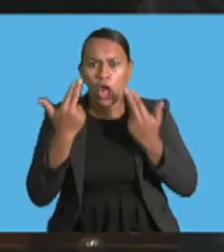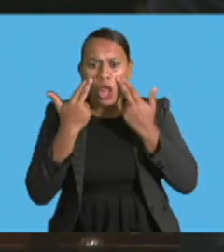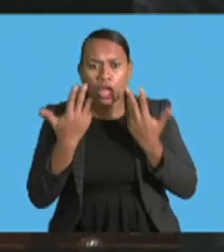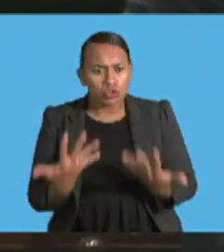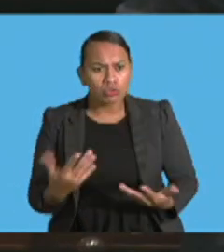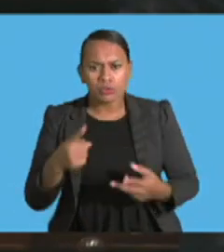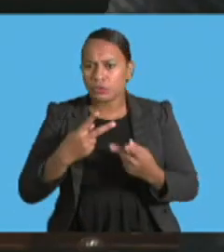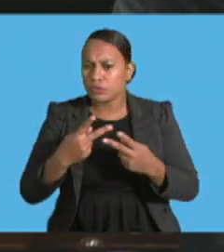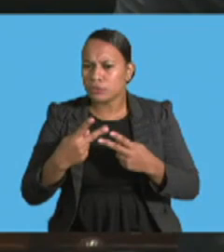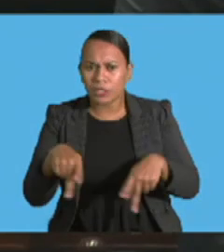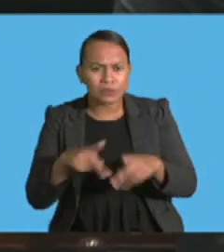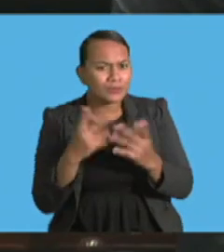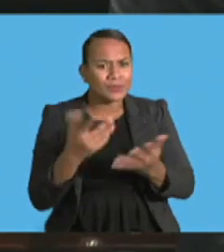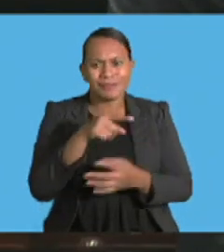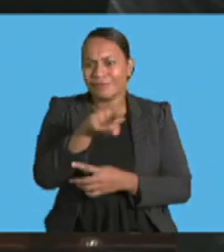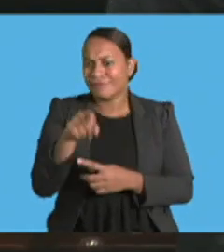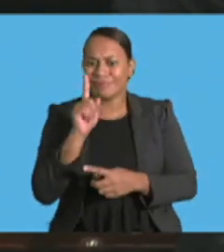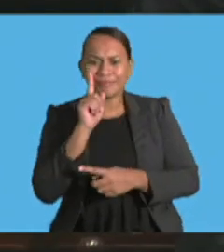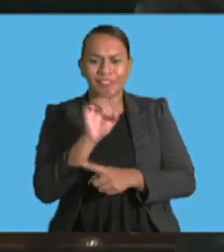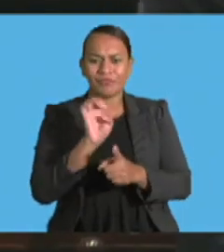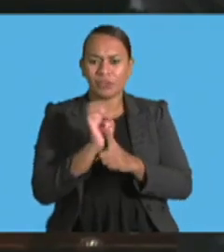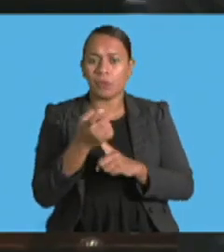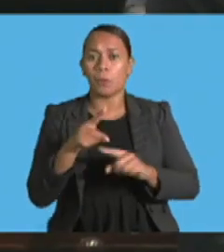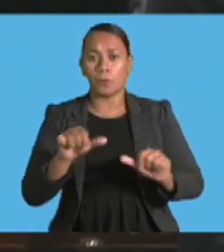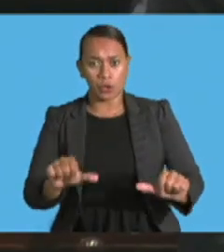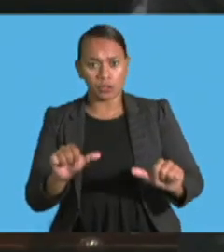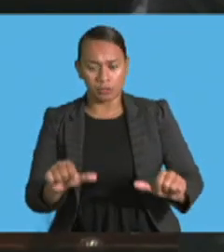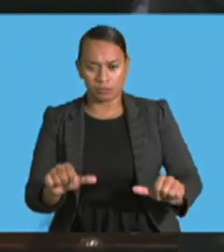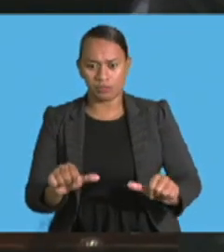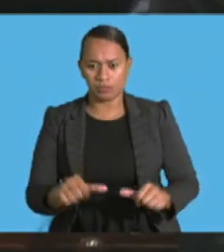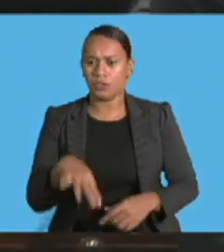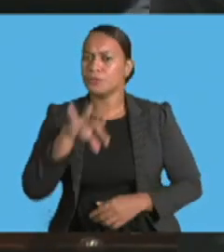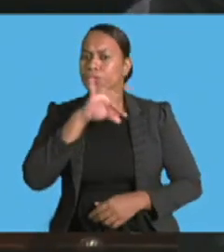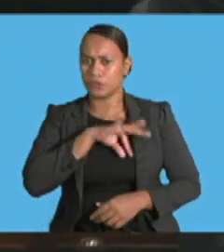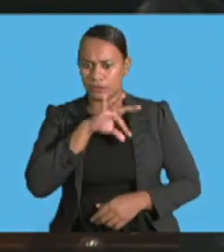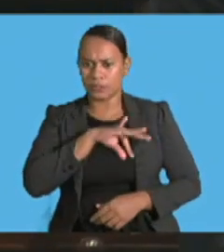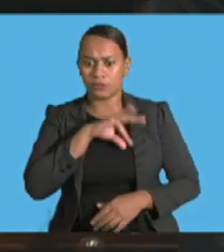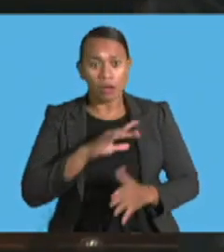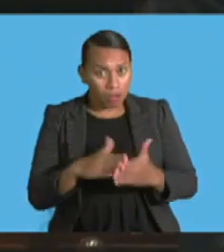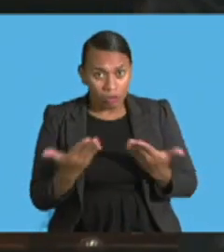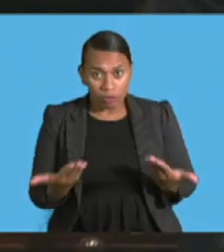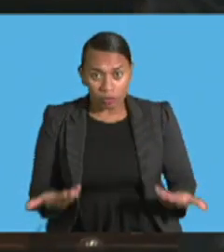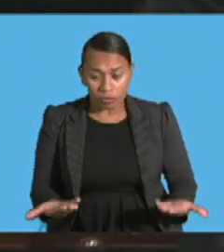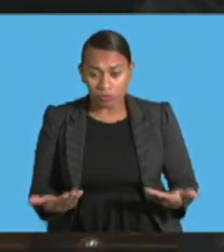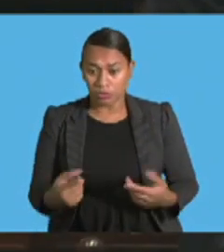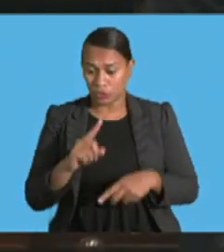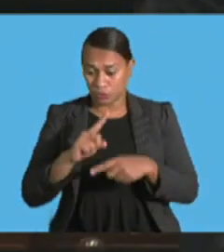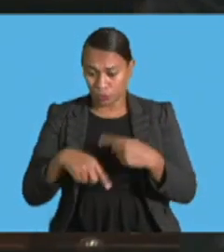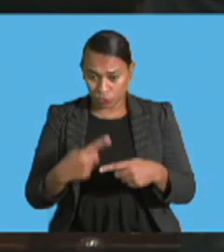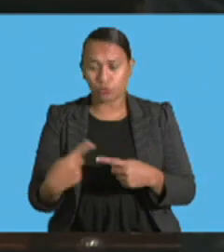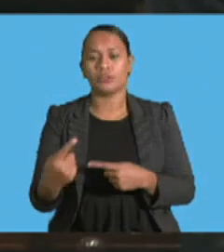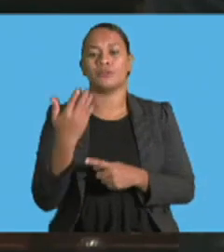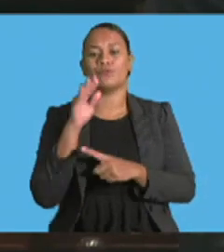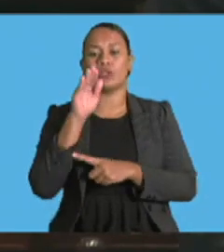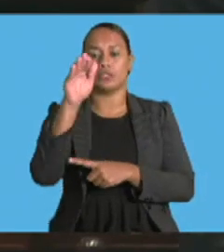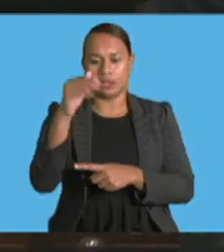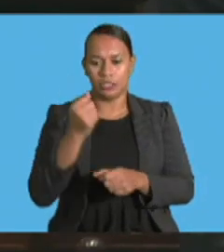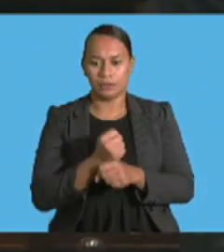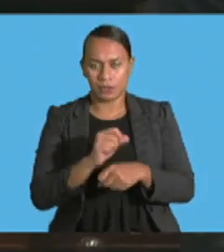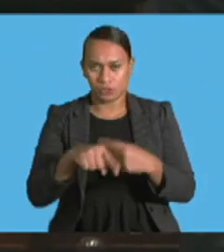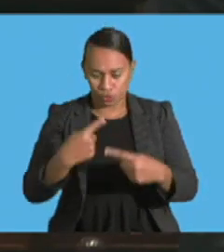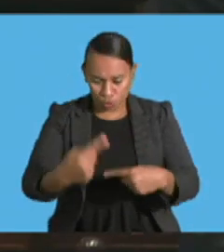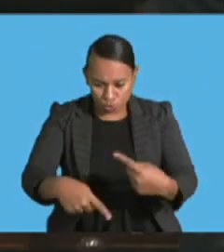the present and future generations. Mr. Speaker, say, our ministry, through the Department of Environment, continues to enforce the